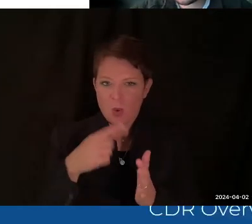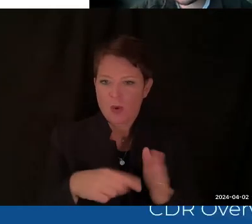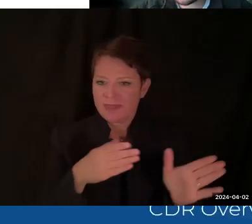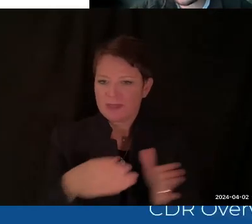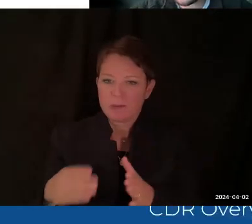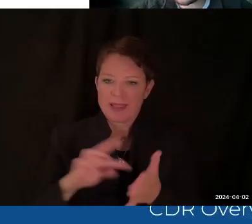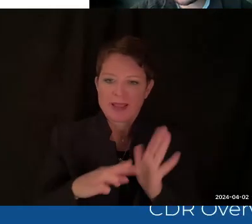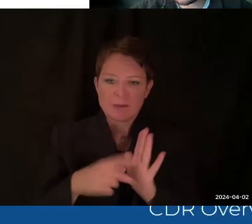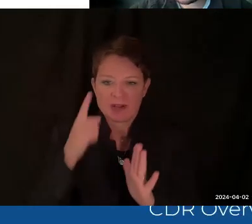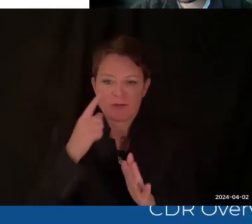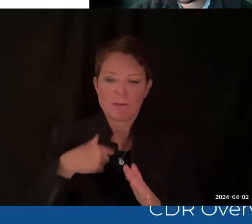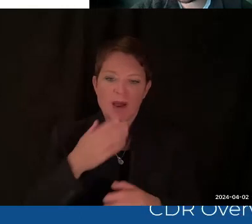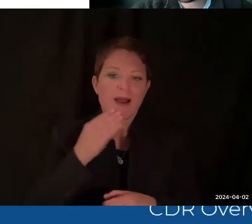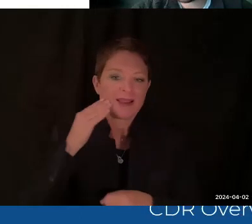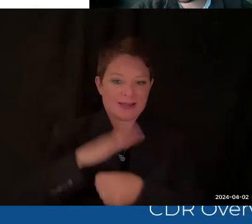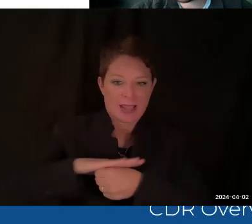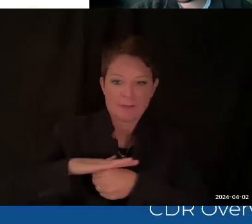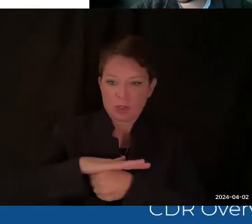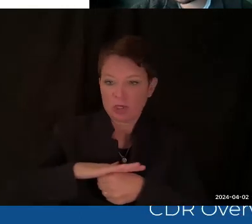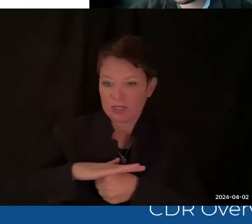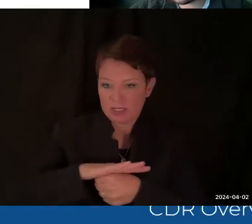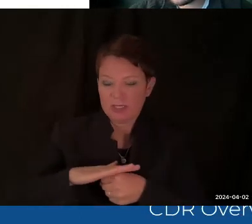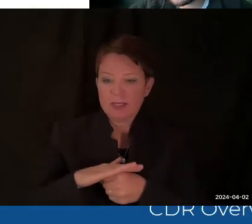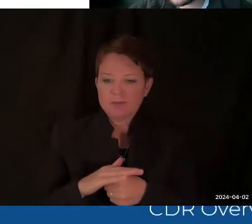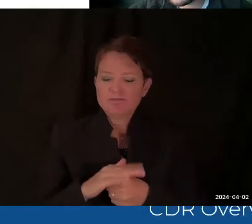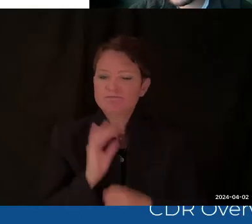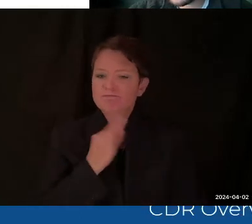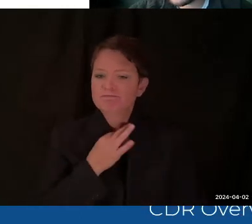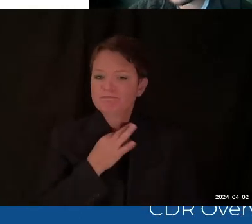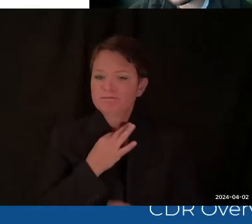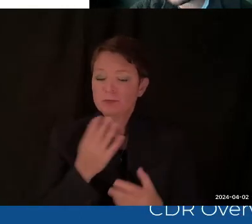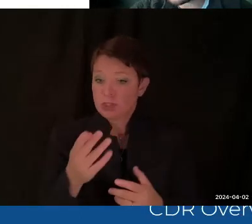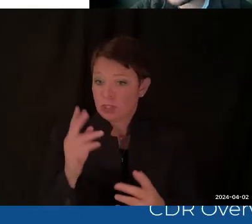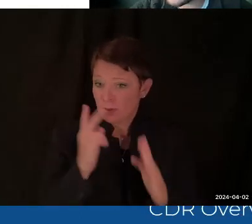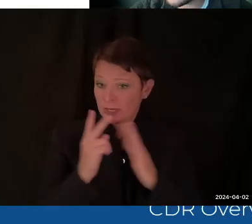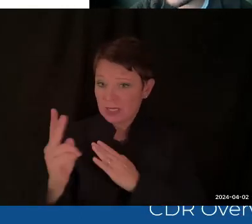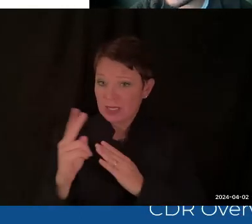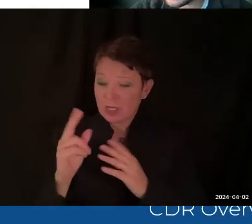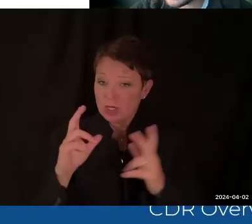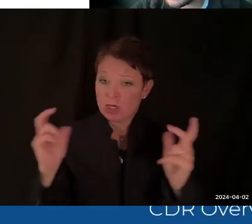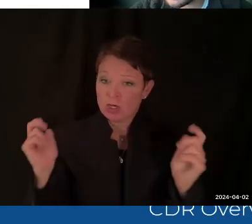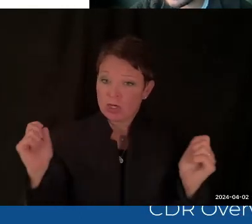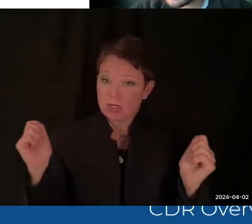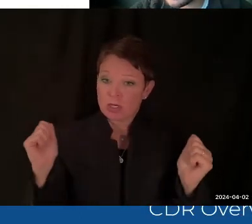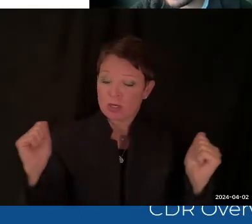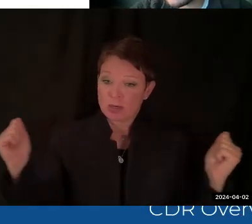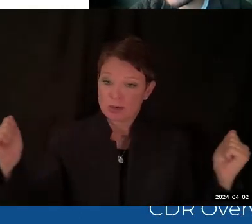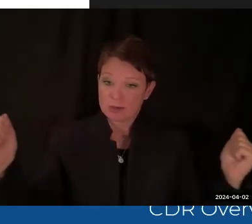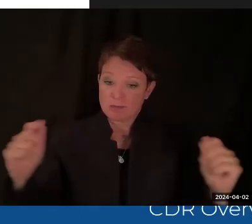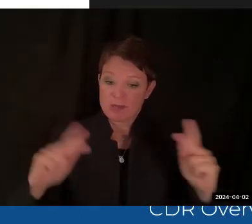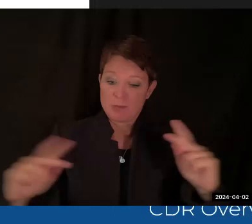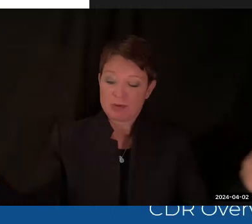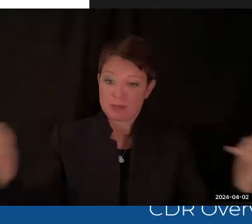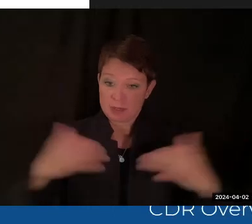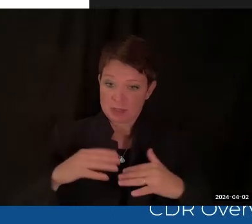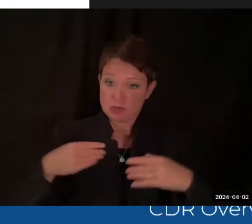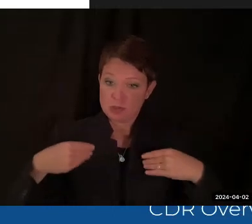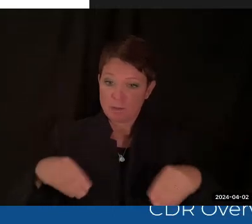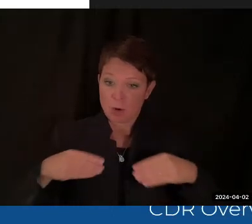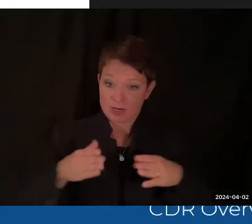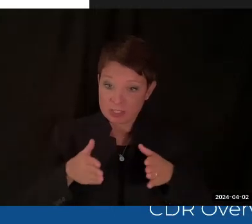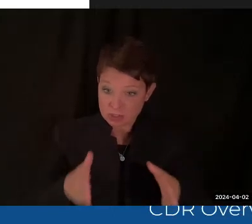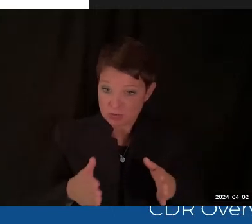will mean for my neighborhood. So I'm curious if you anticipate crowds flowing into Market Street, especially